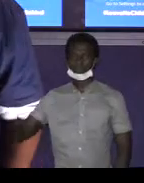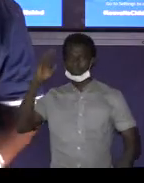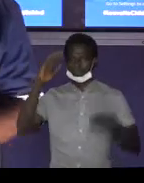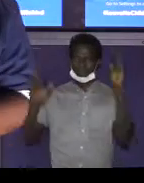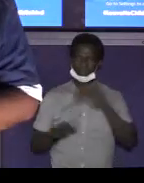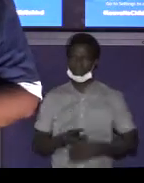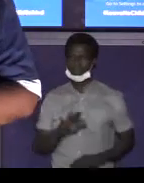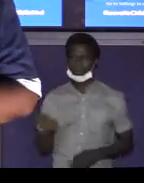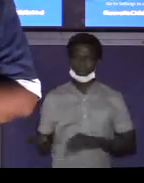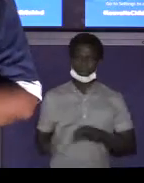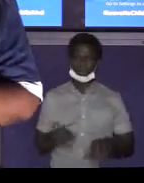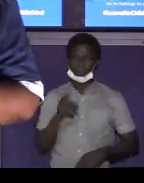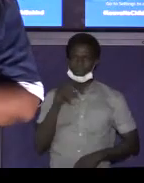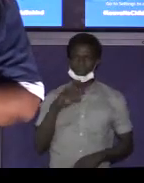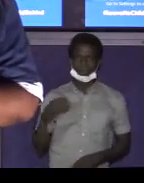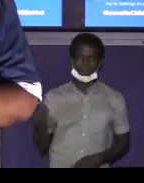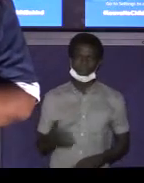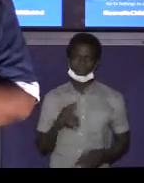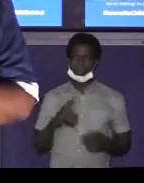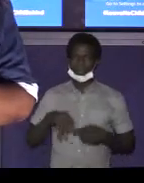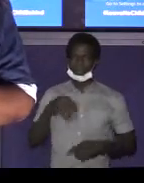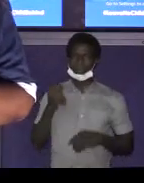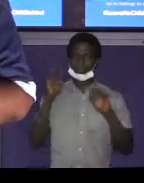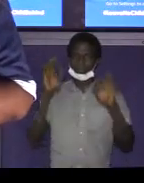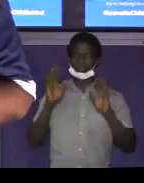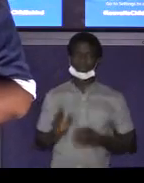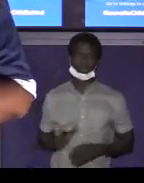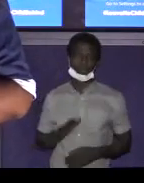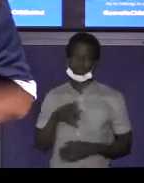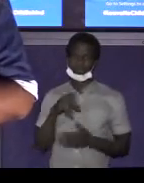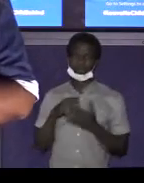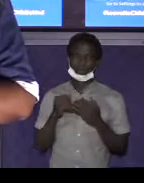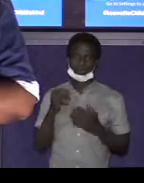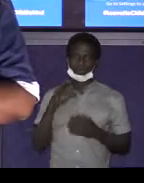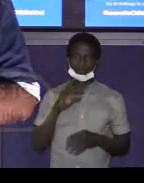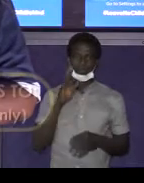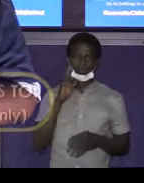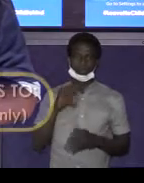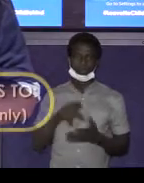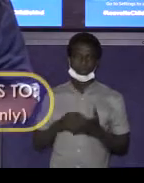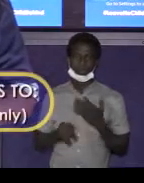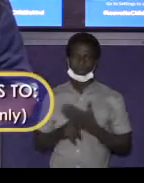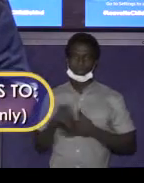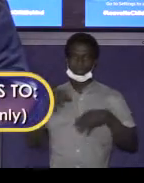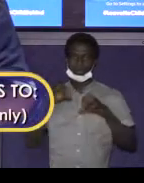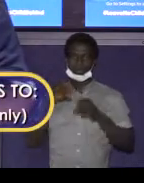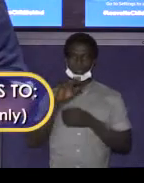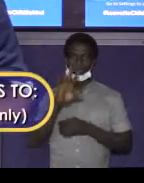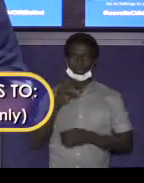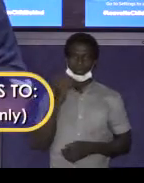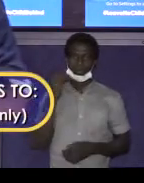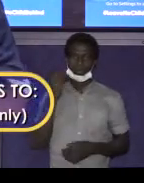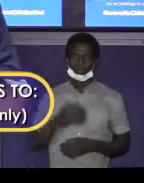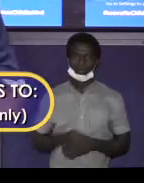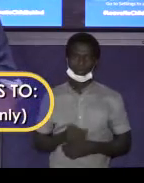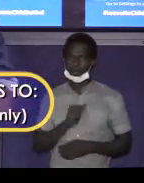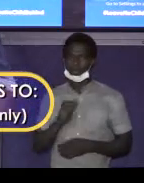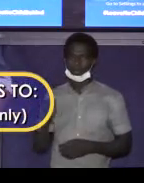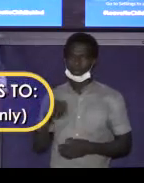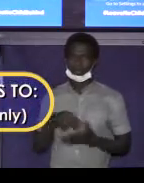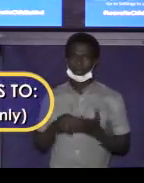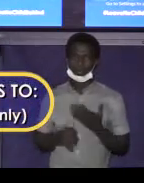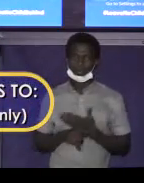Hello, pupils. You're welcome to another wonderful edition of your favorite program, The Classroom in Your Home. A